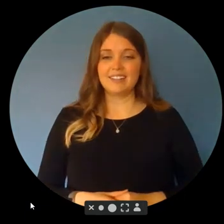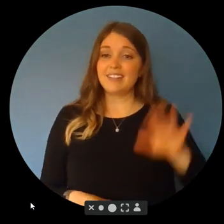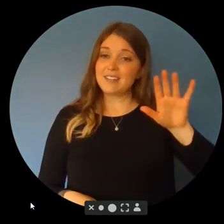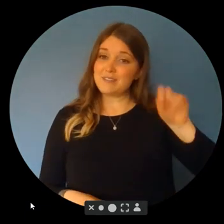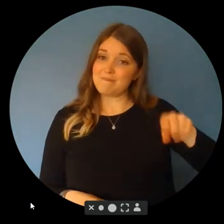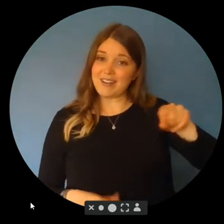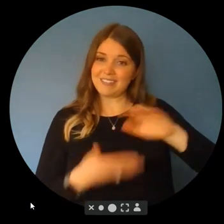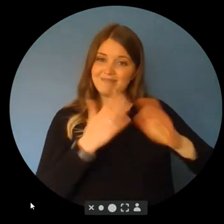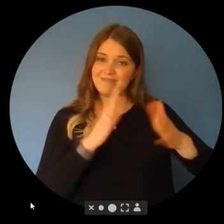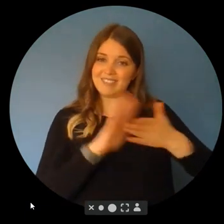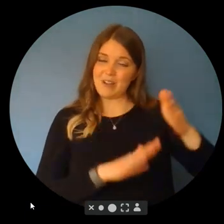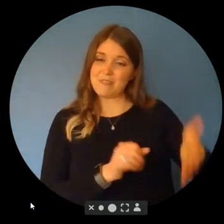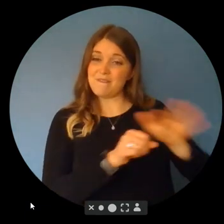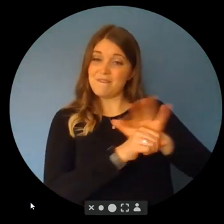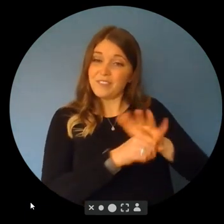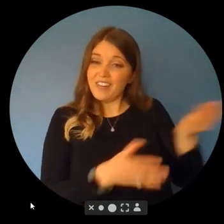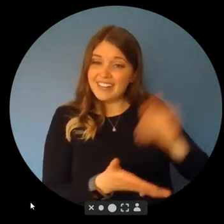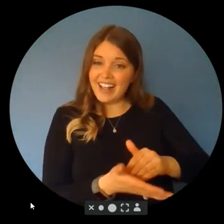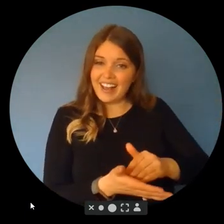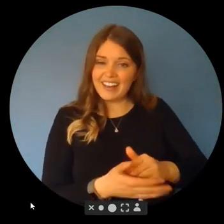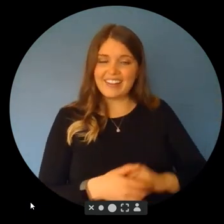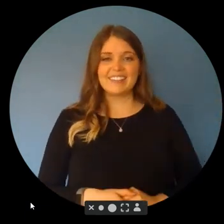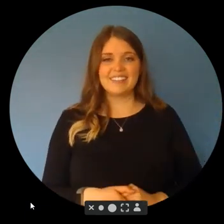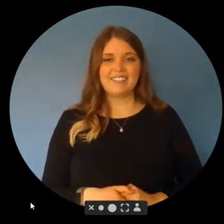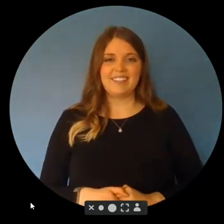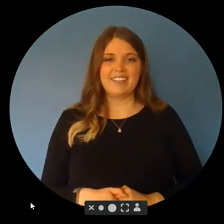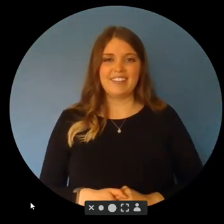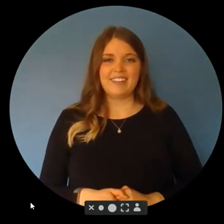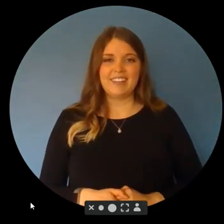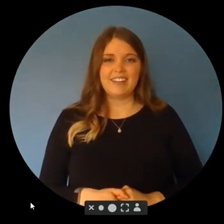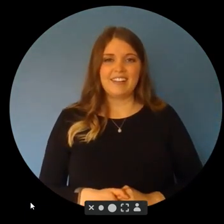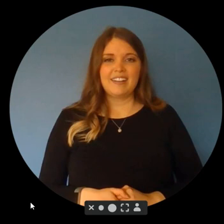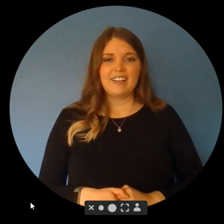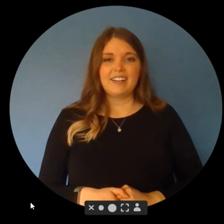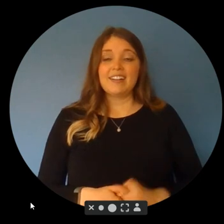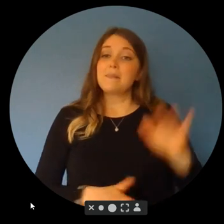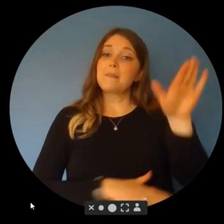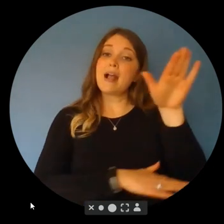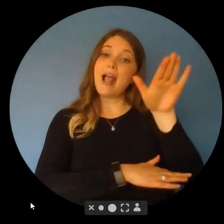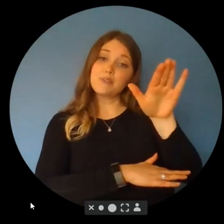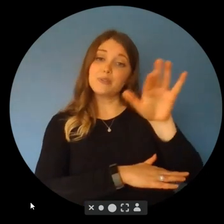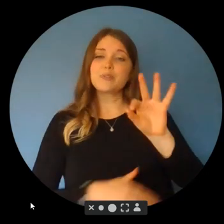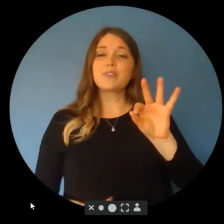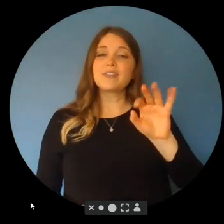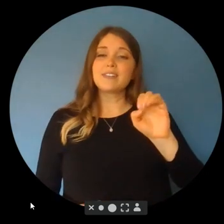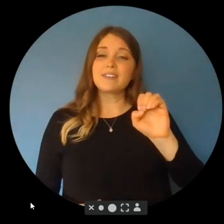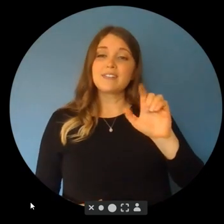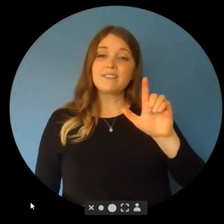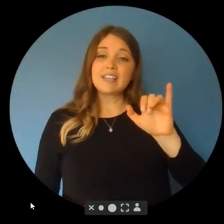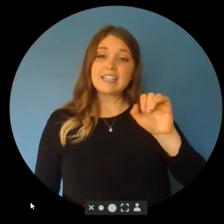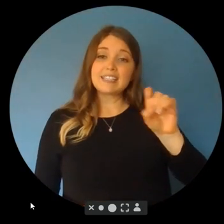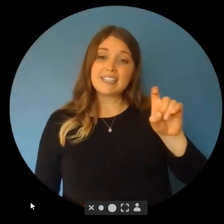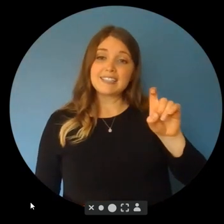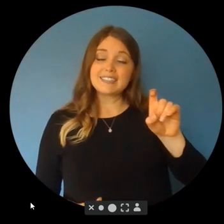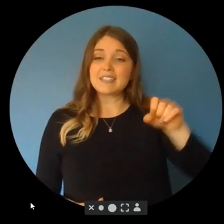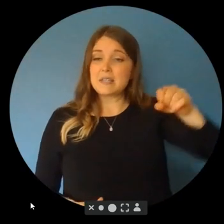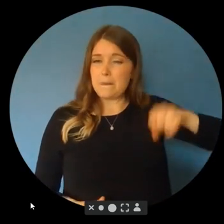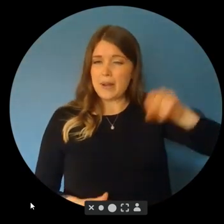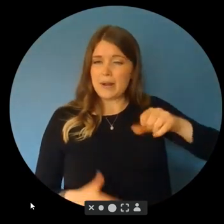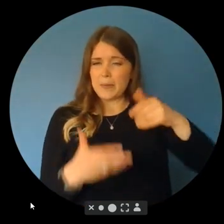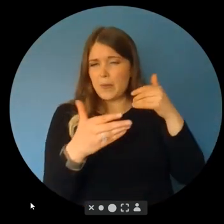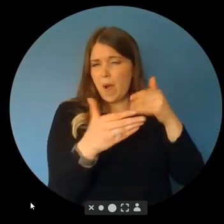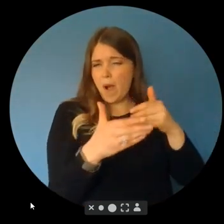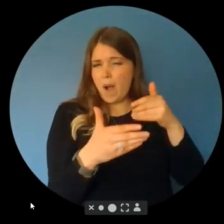is getting filled back up after it was almost empty. Oh, by afternoon, Felix's bucket was almost